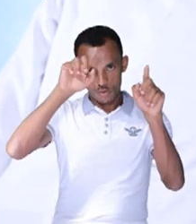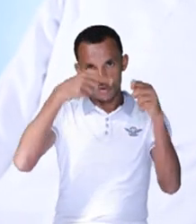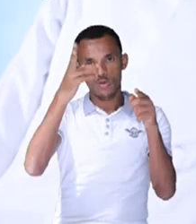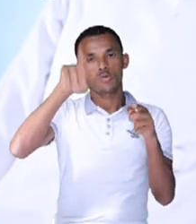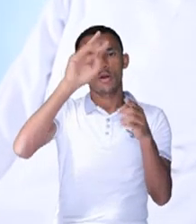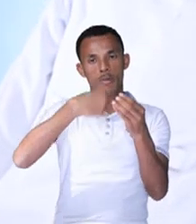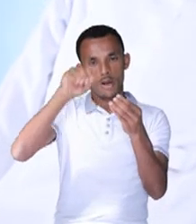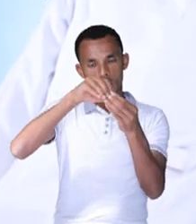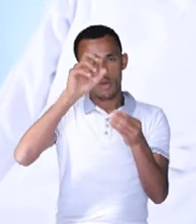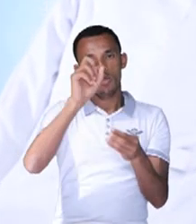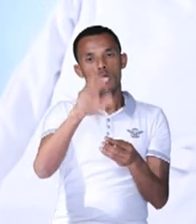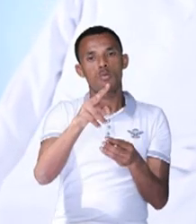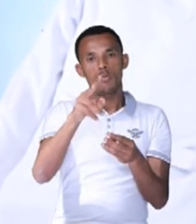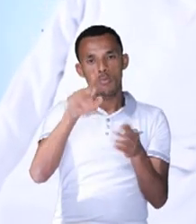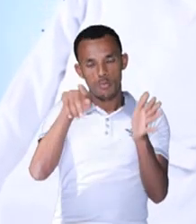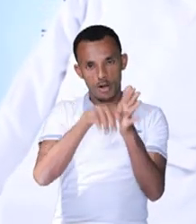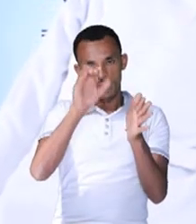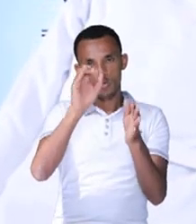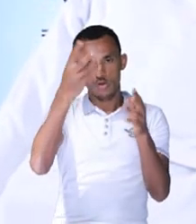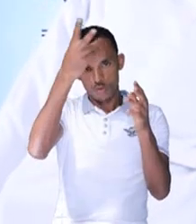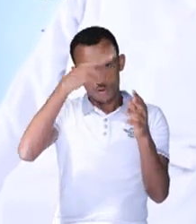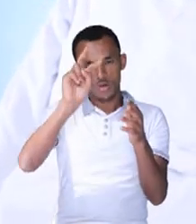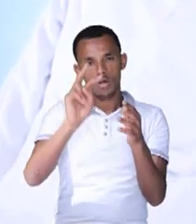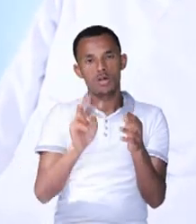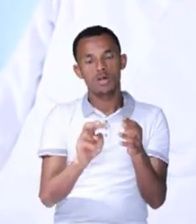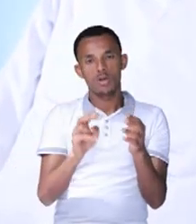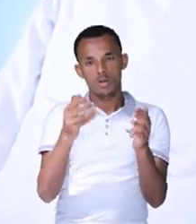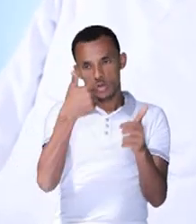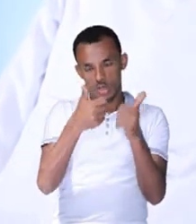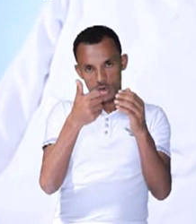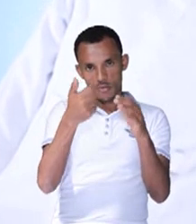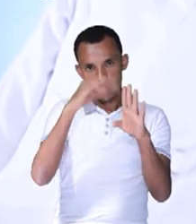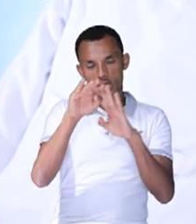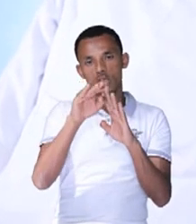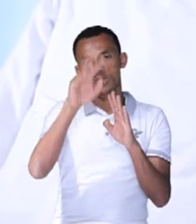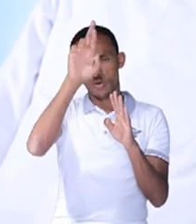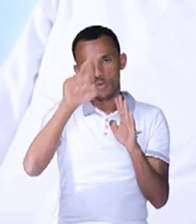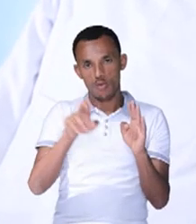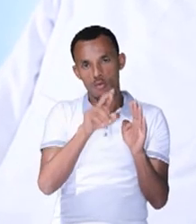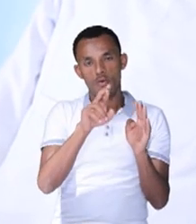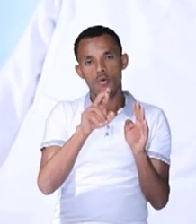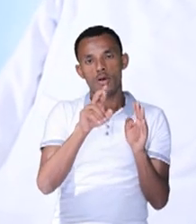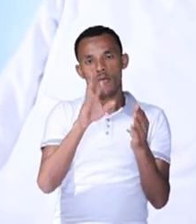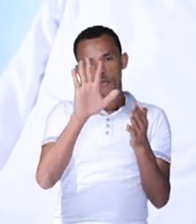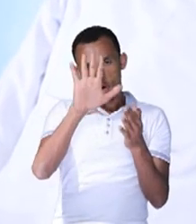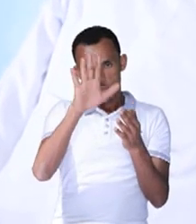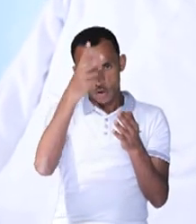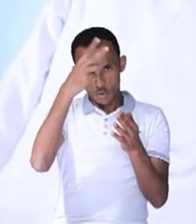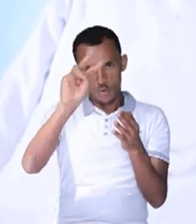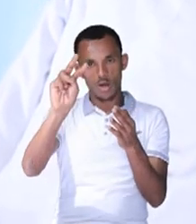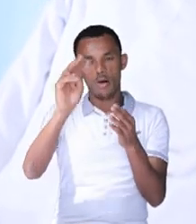plus 12 minus 0 the whole squared it will be, which gives a value to be the square root of the number 5